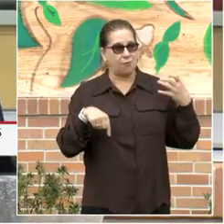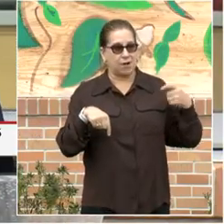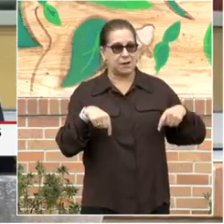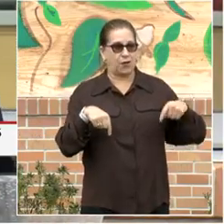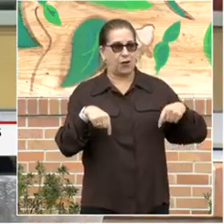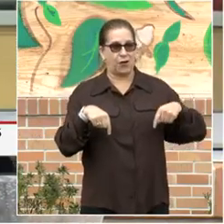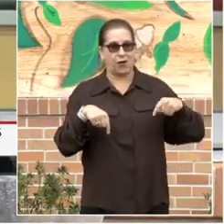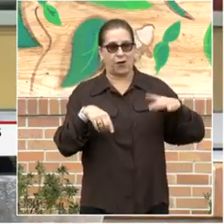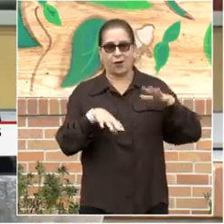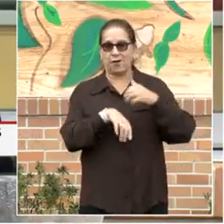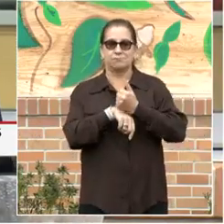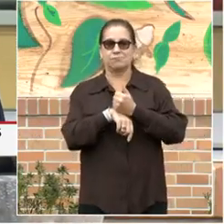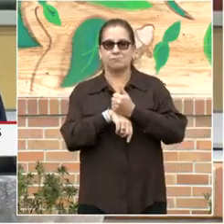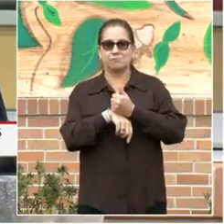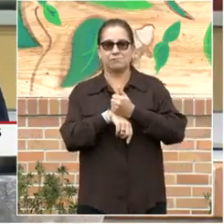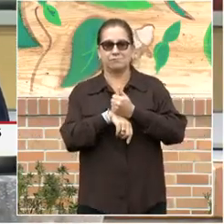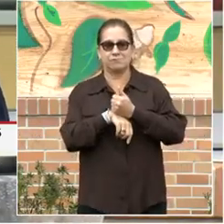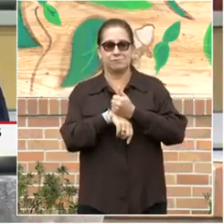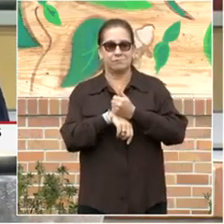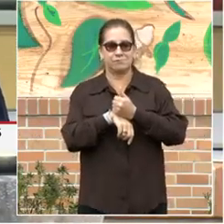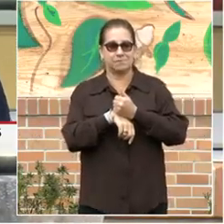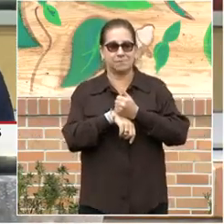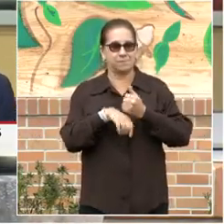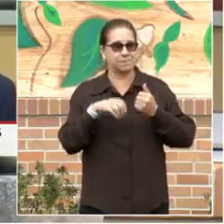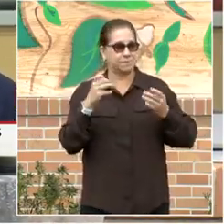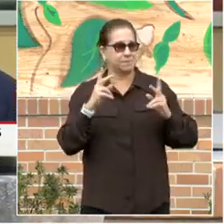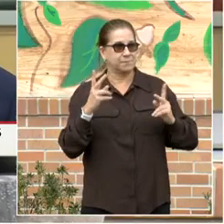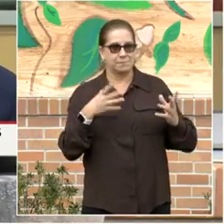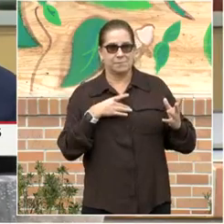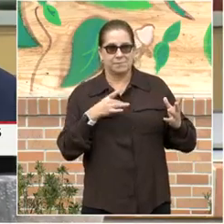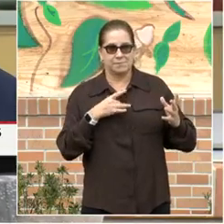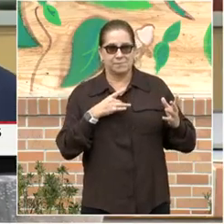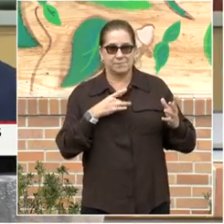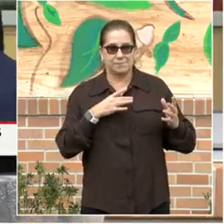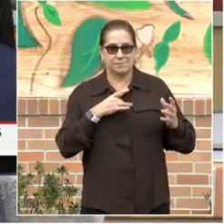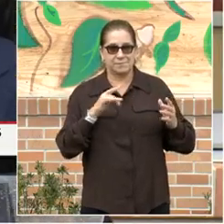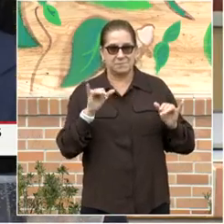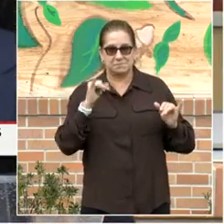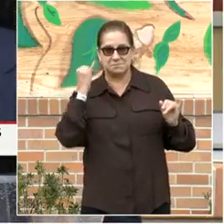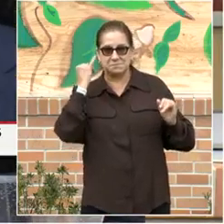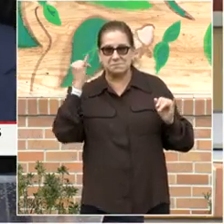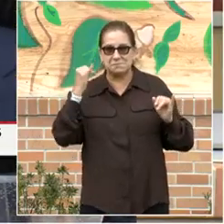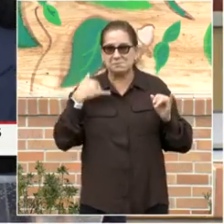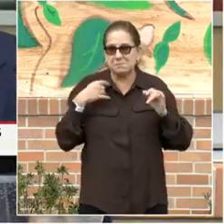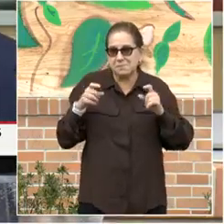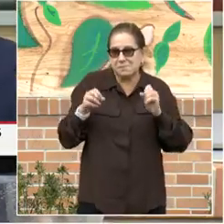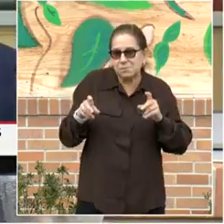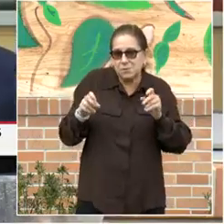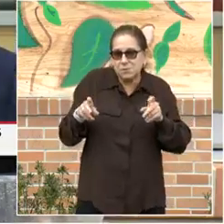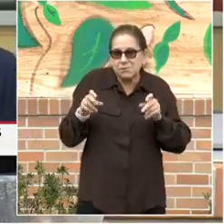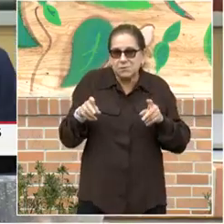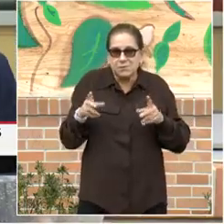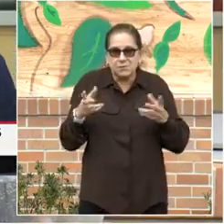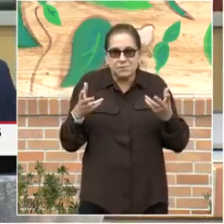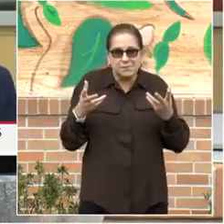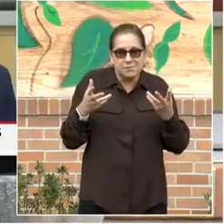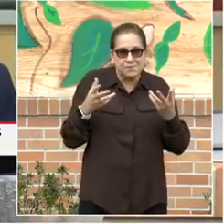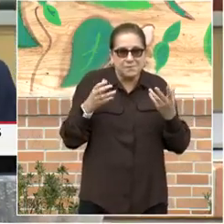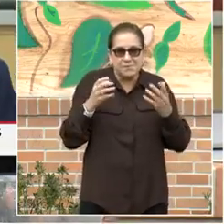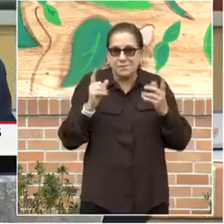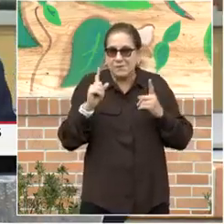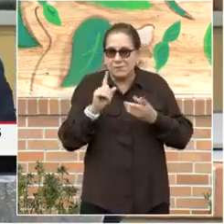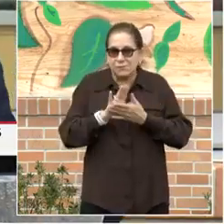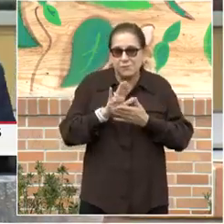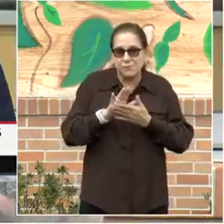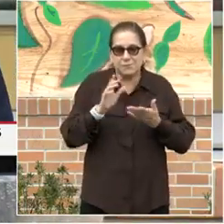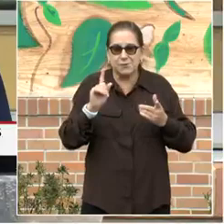community. There are a lot of Ms. Blakeneys here in our community that need an opportunity, that's going to get the education, doing exactly what we tell them to